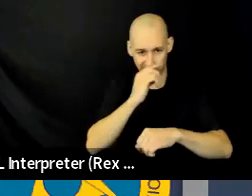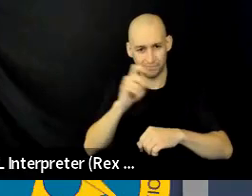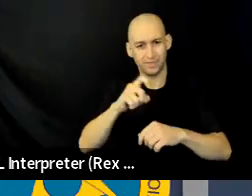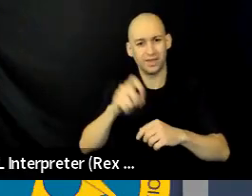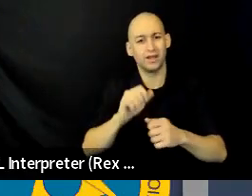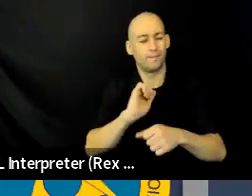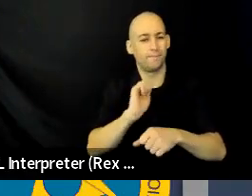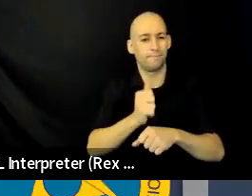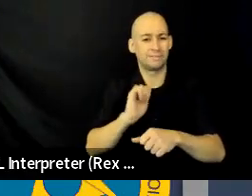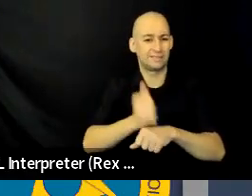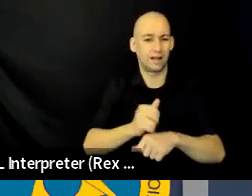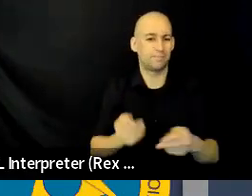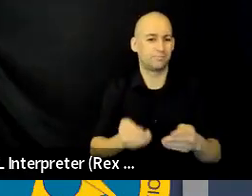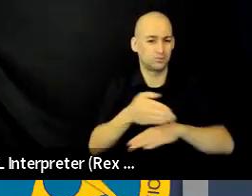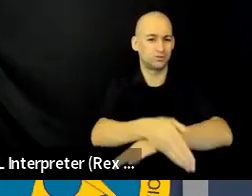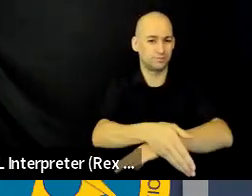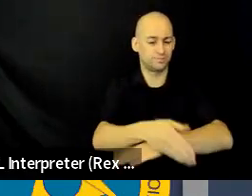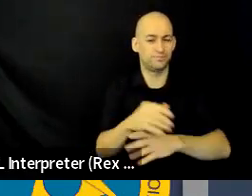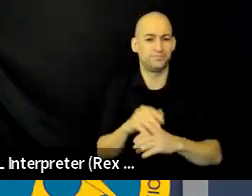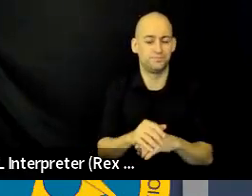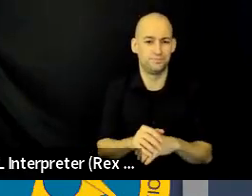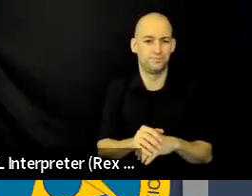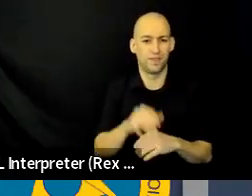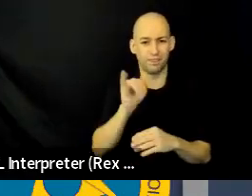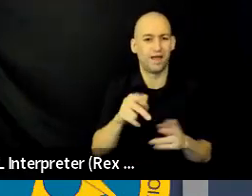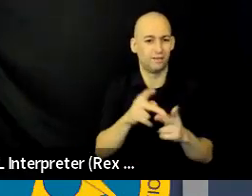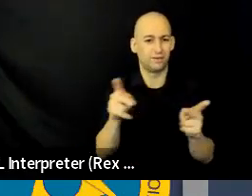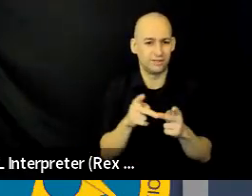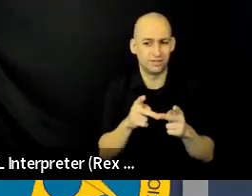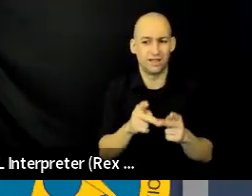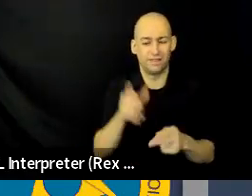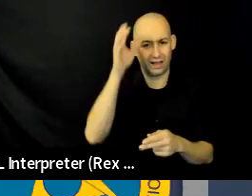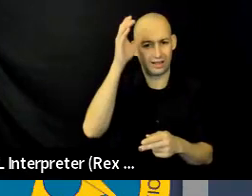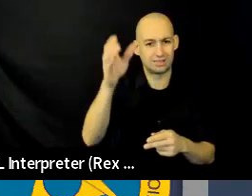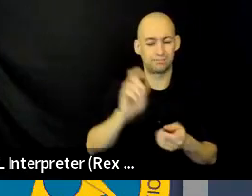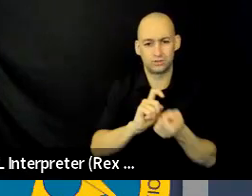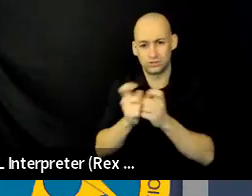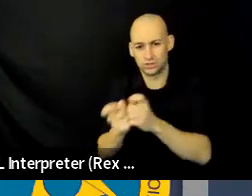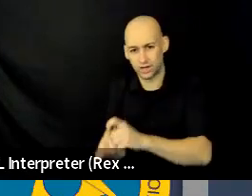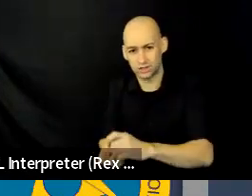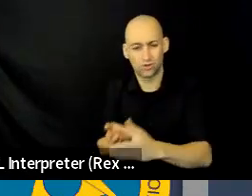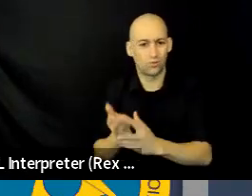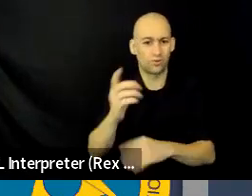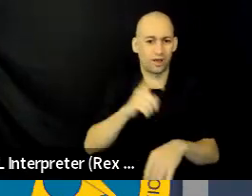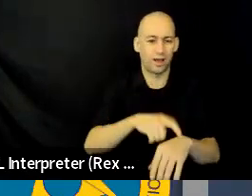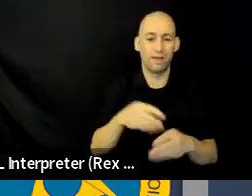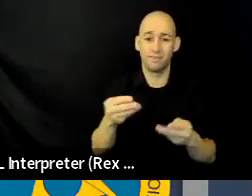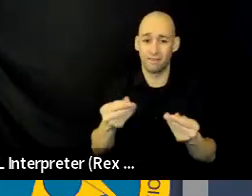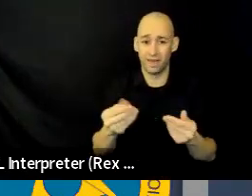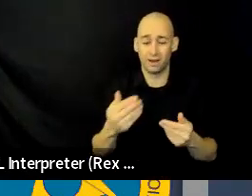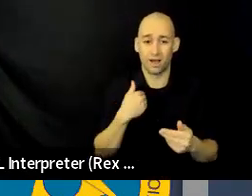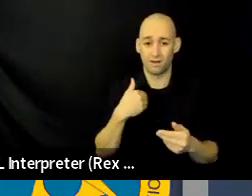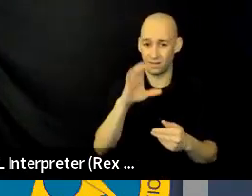future. In this location, the concept evolved over time, and the land that we have, that